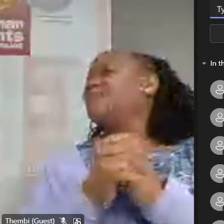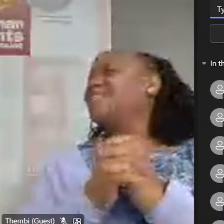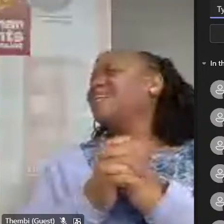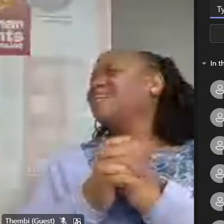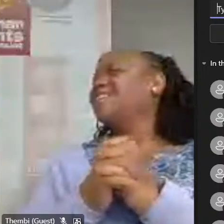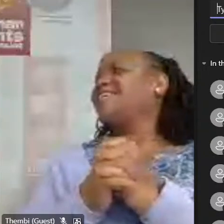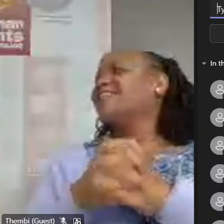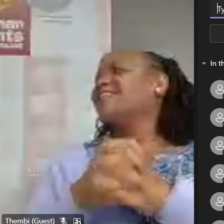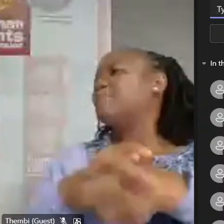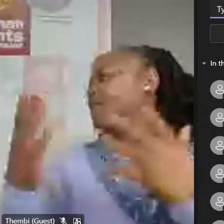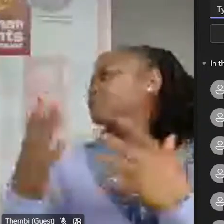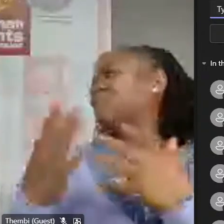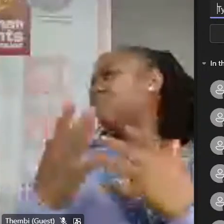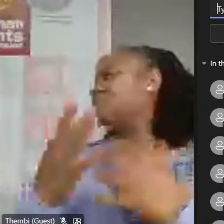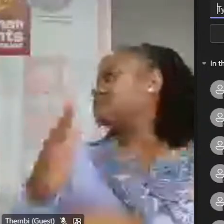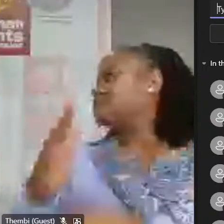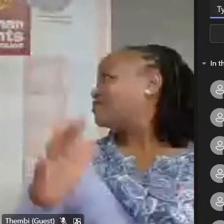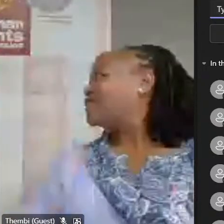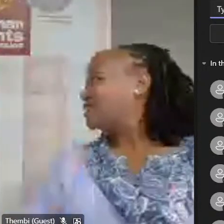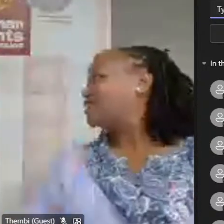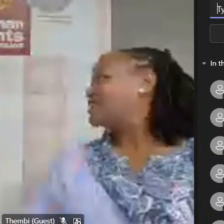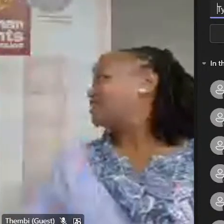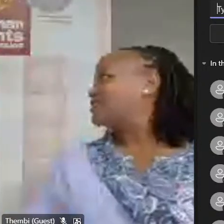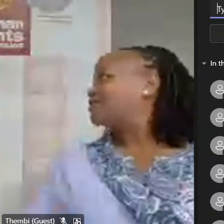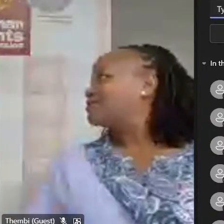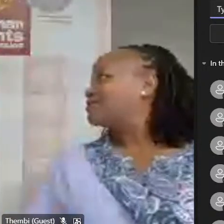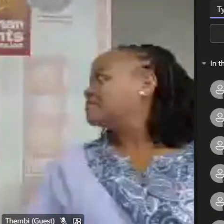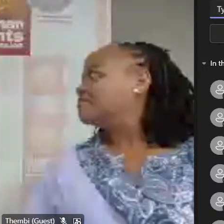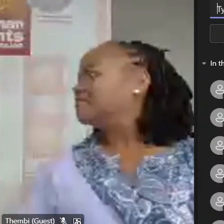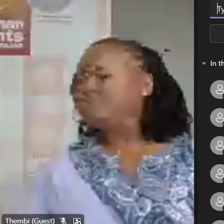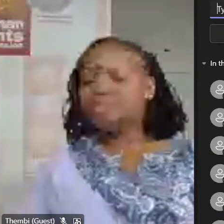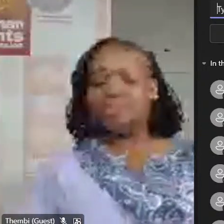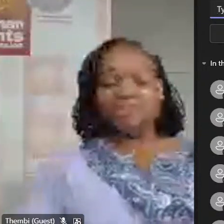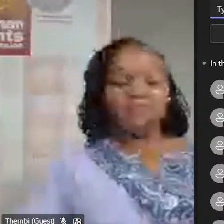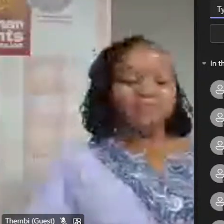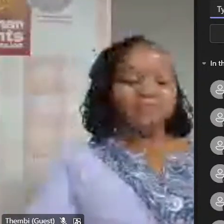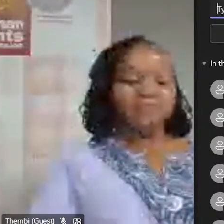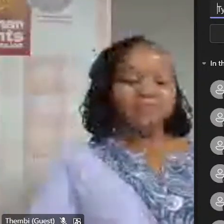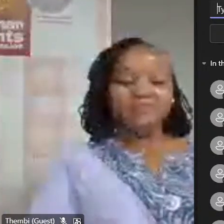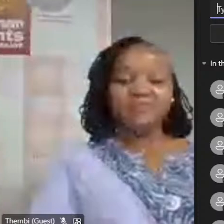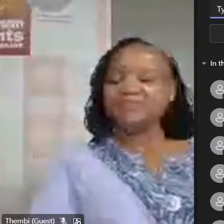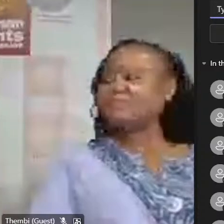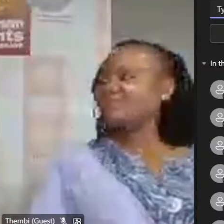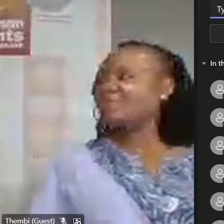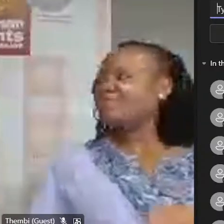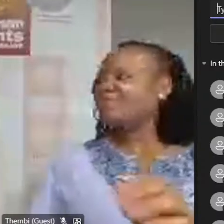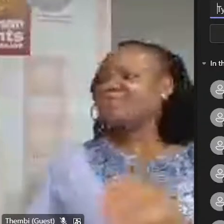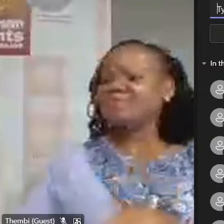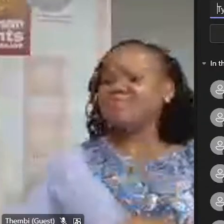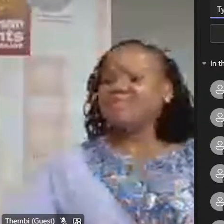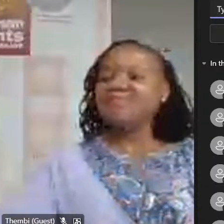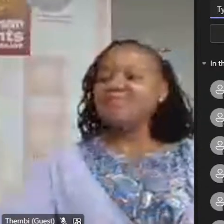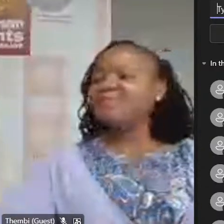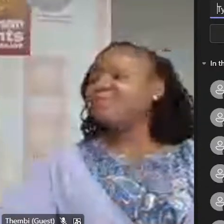response, but that's the best way I could make sense of it at this stage. Thank you so much, Louisa.